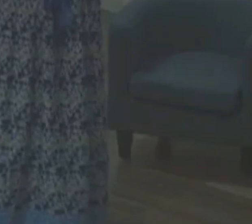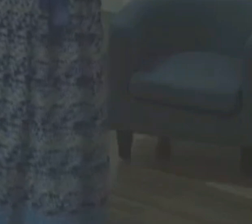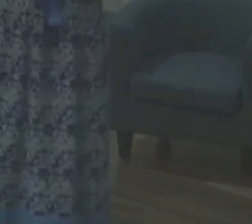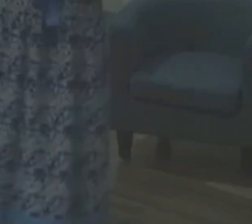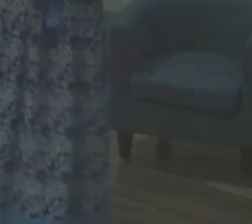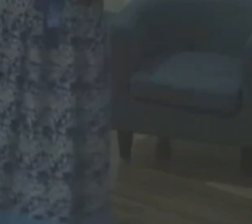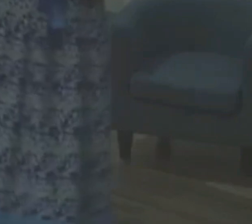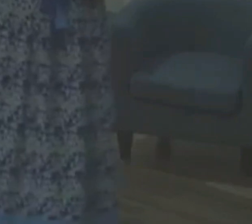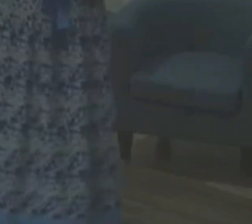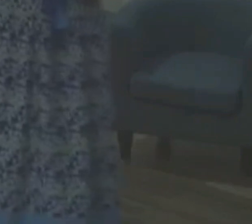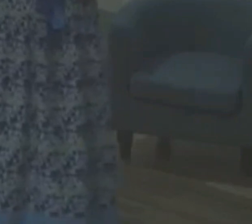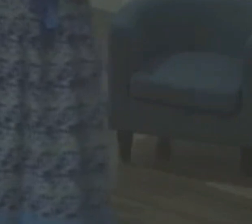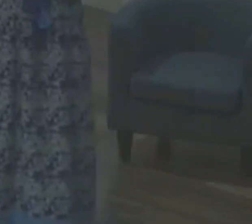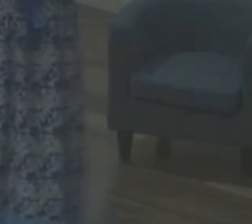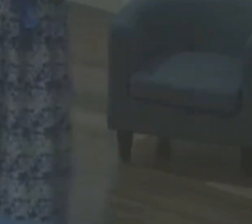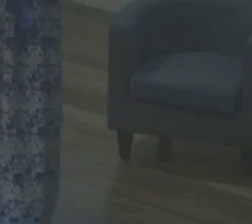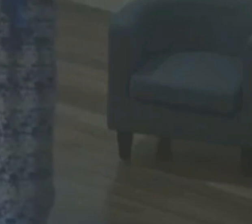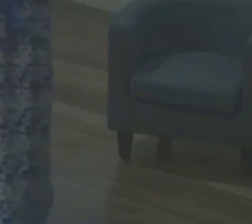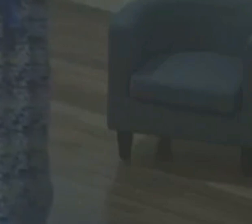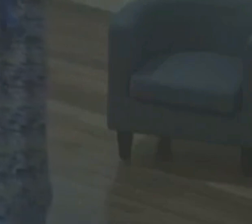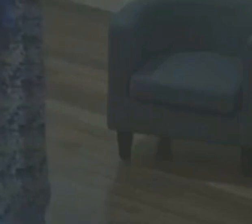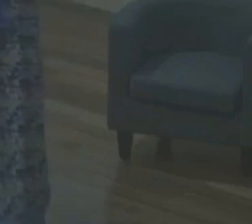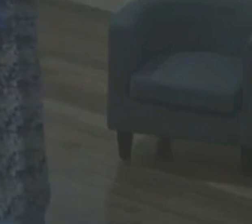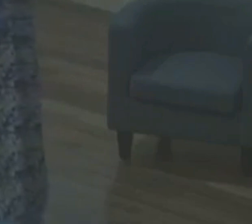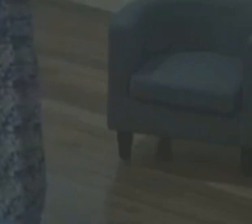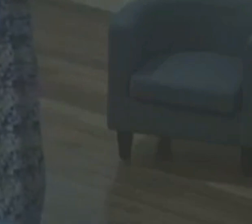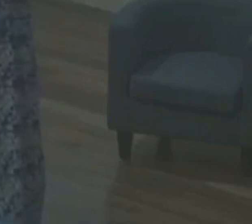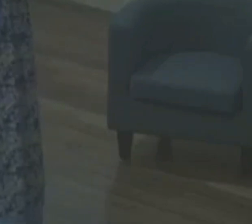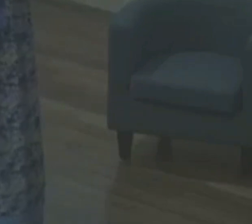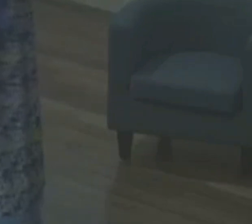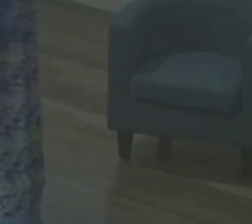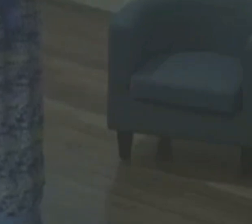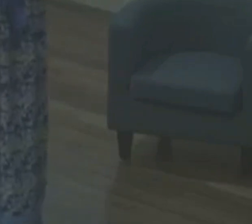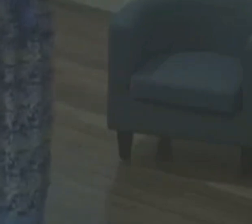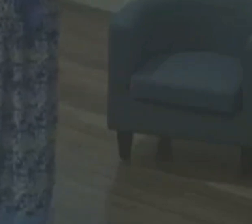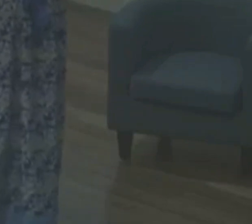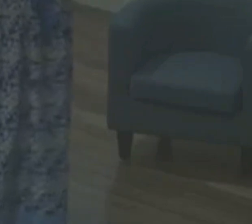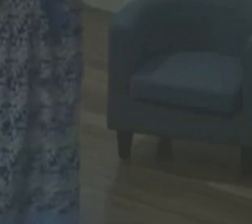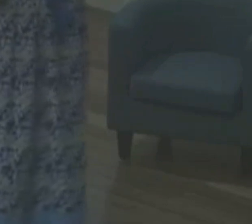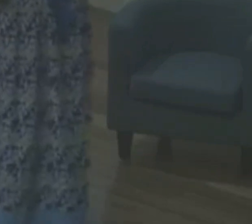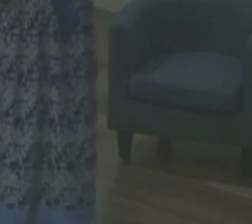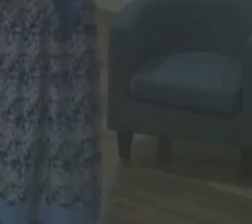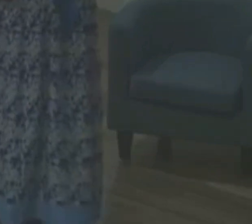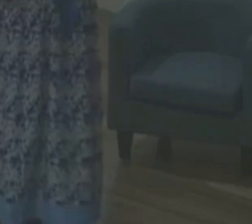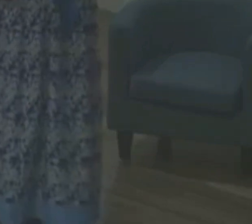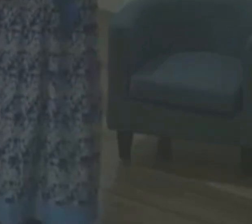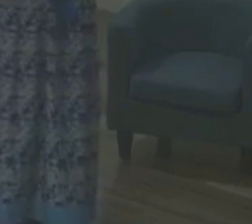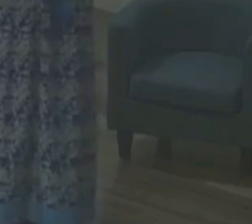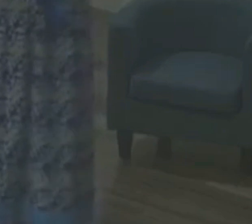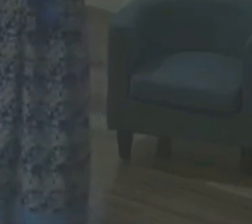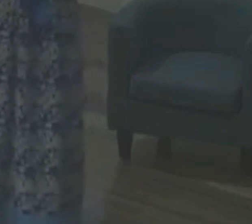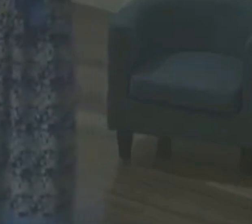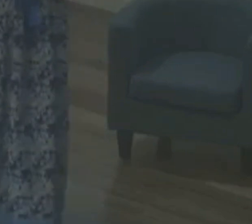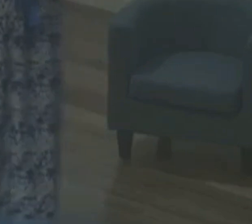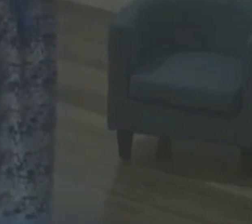terms of accepting ourselves, and I'm borrowing from the work of Carol Rife in these points that I'm talking about here. And we grow